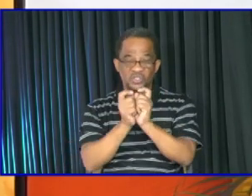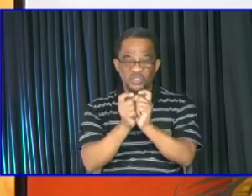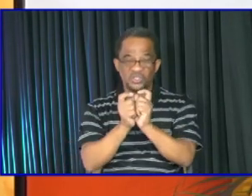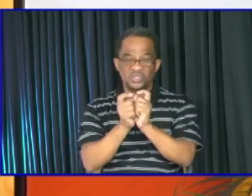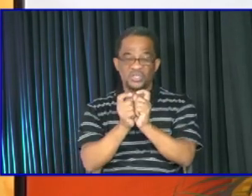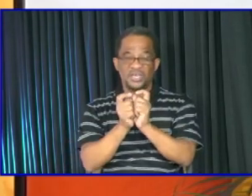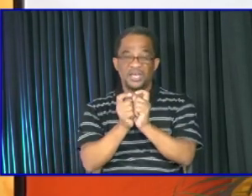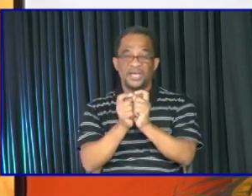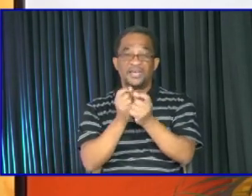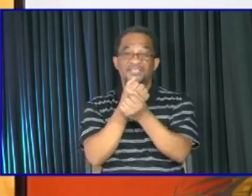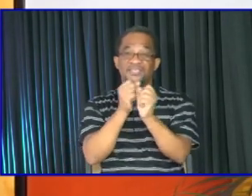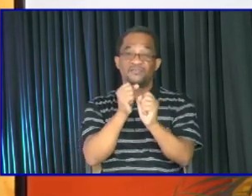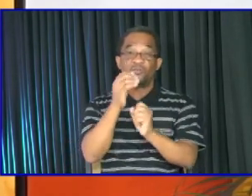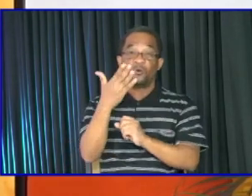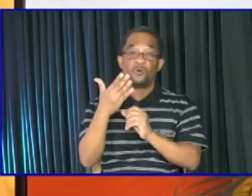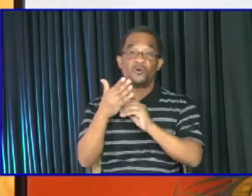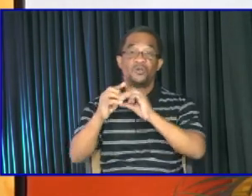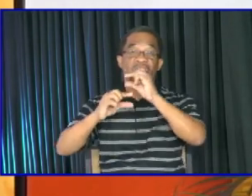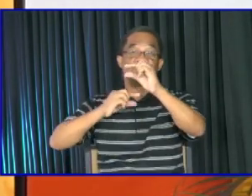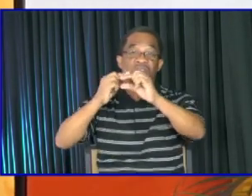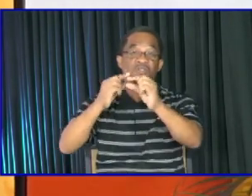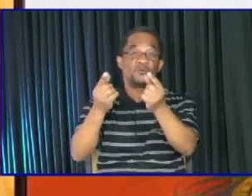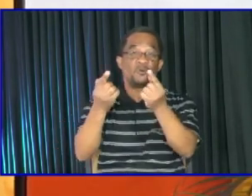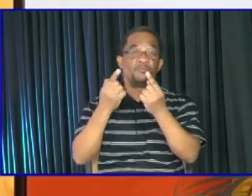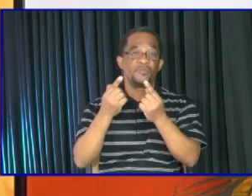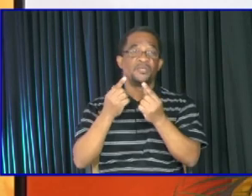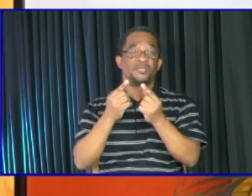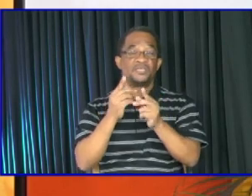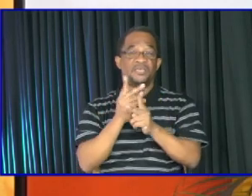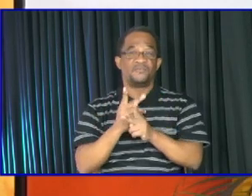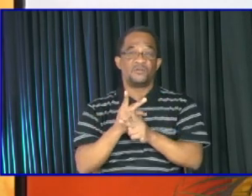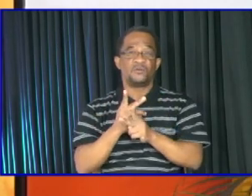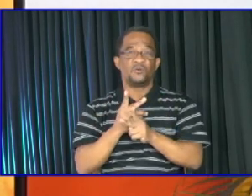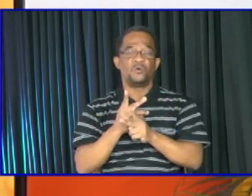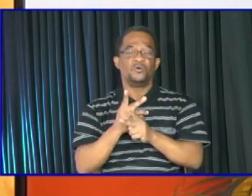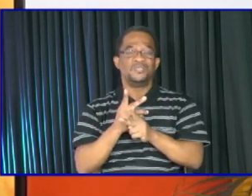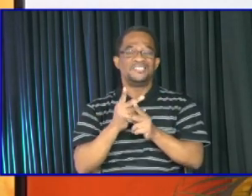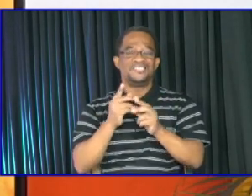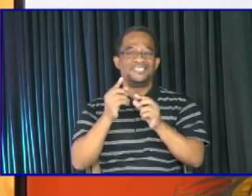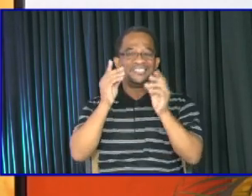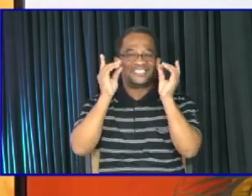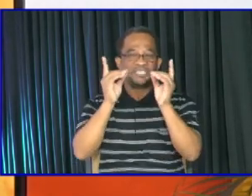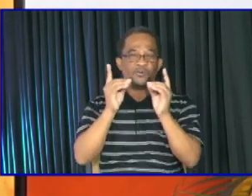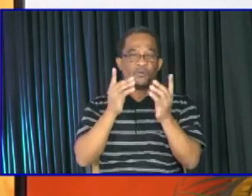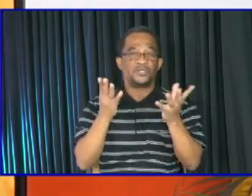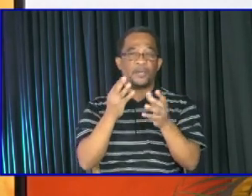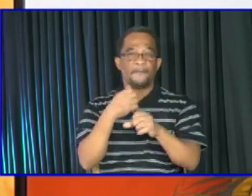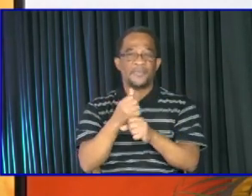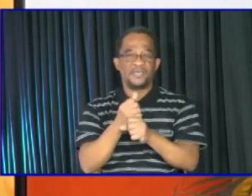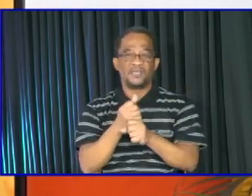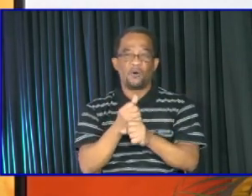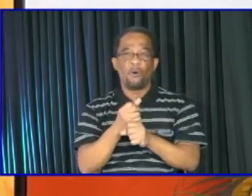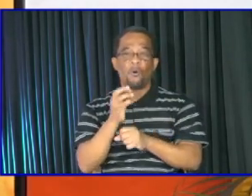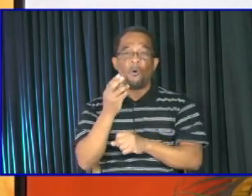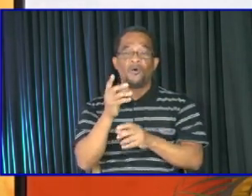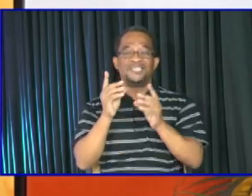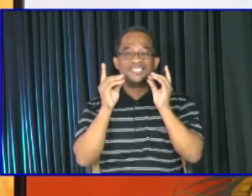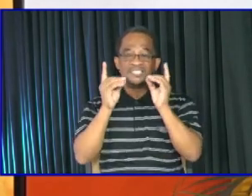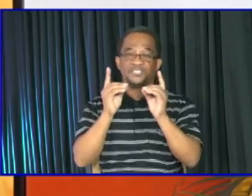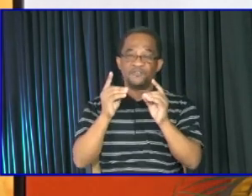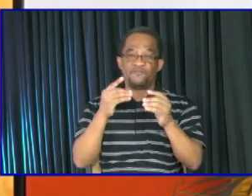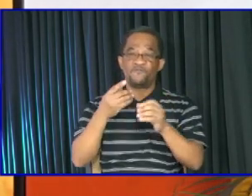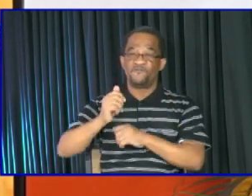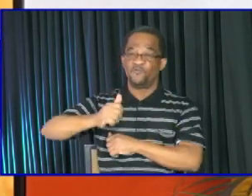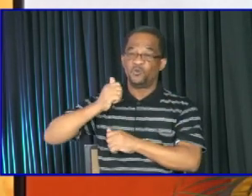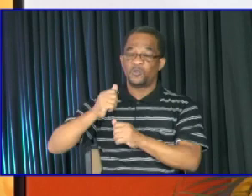your generations to come. Be careful of the impact of the decision you make or the decision you refuse to make. Failing